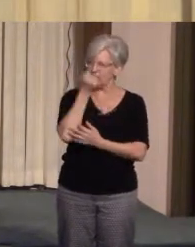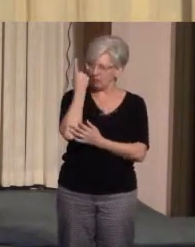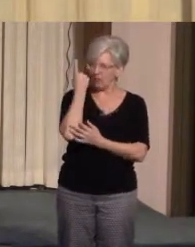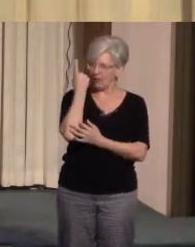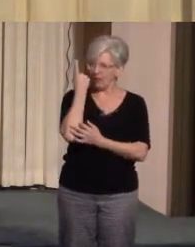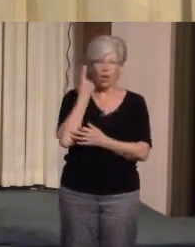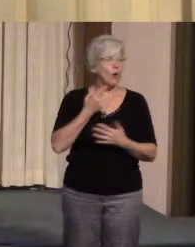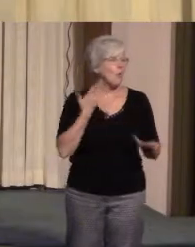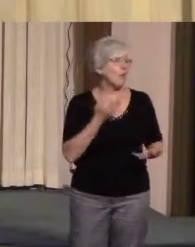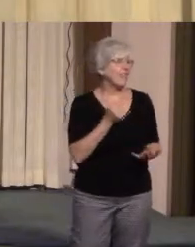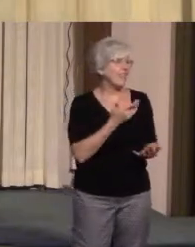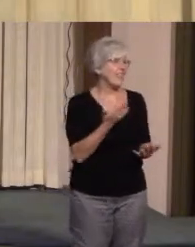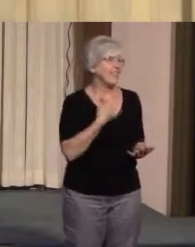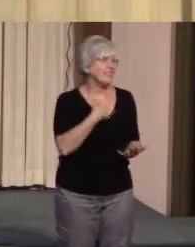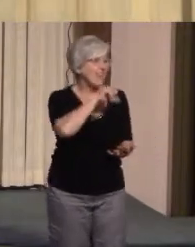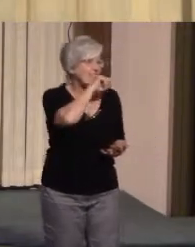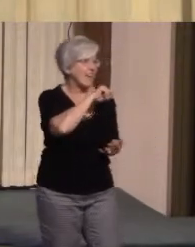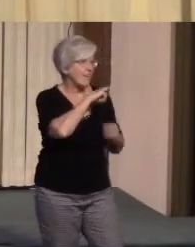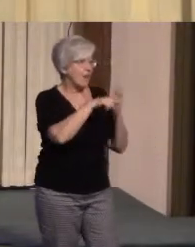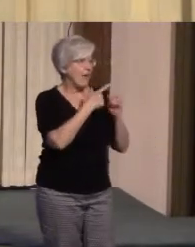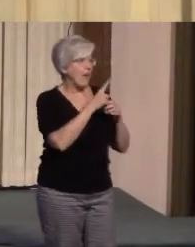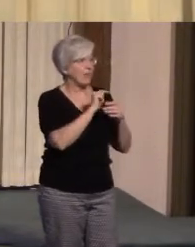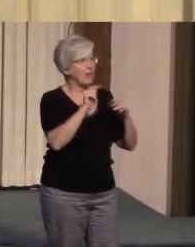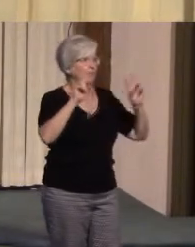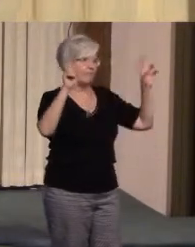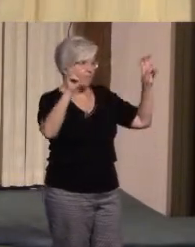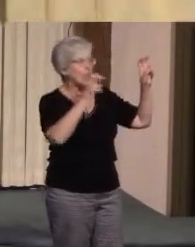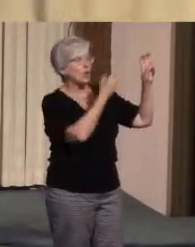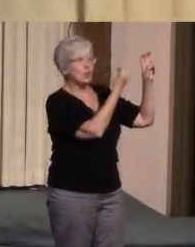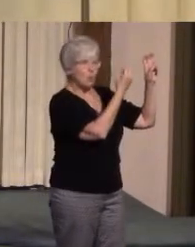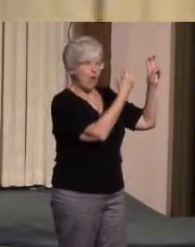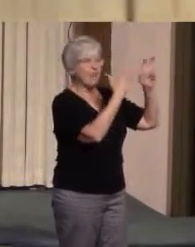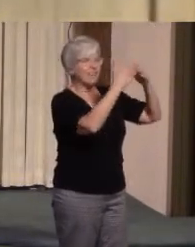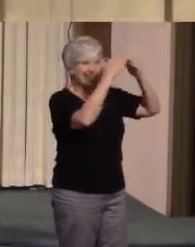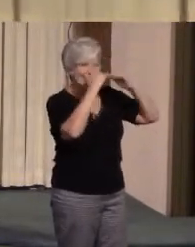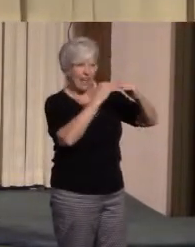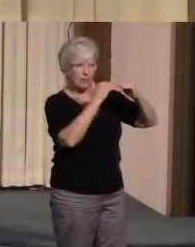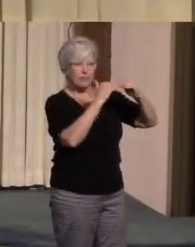the 12 steps, about being in a